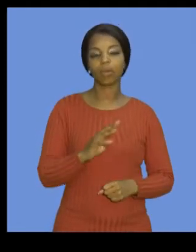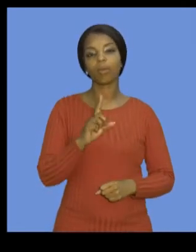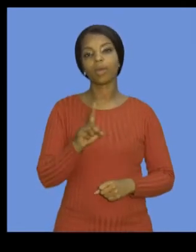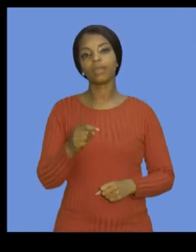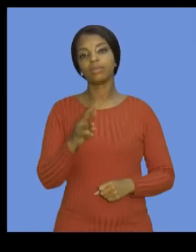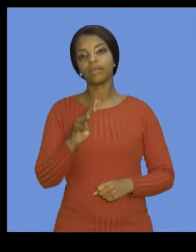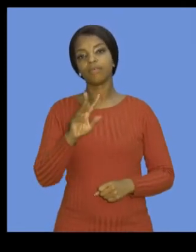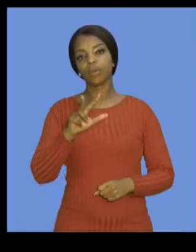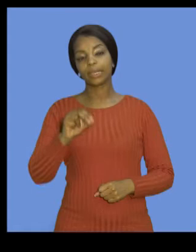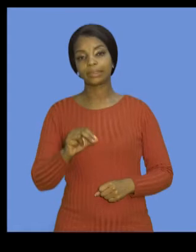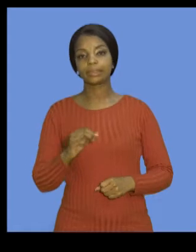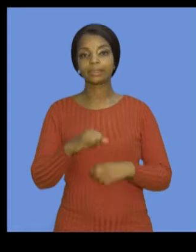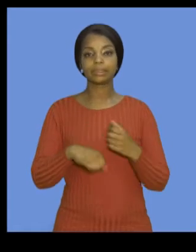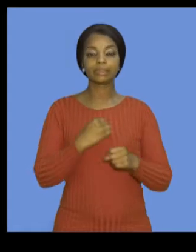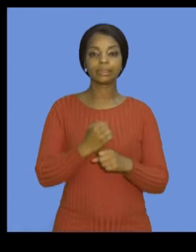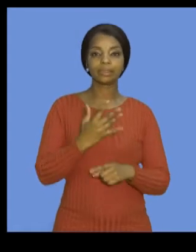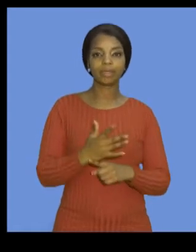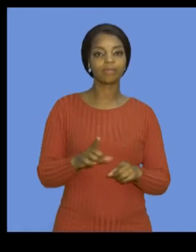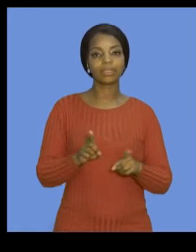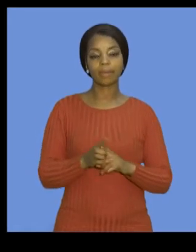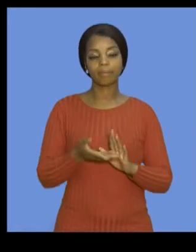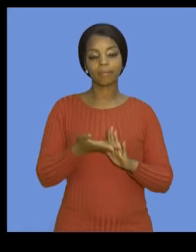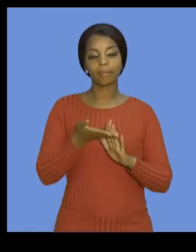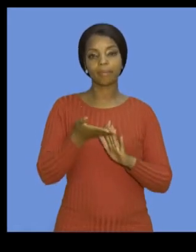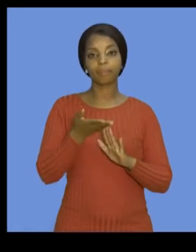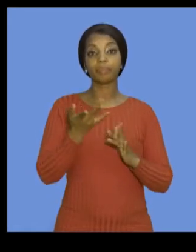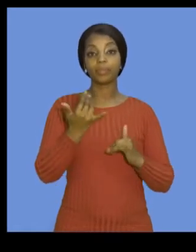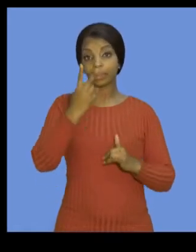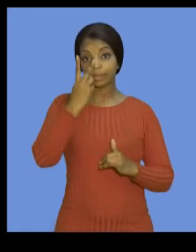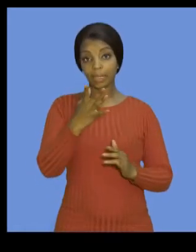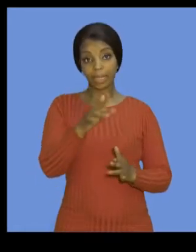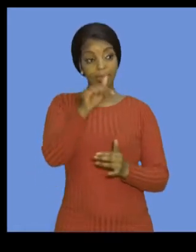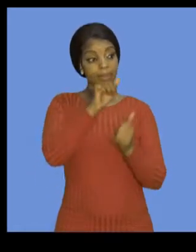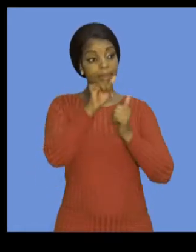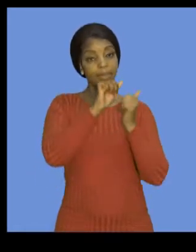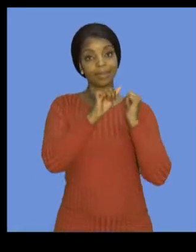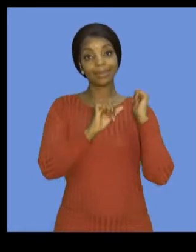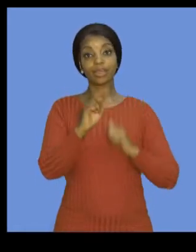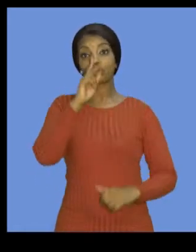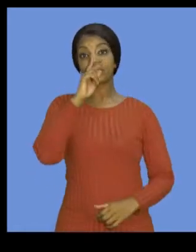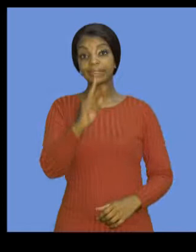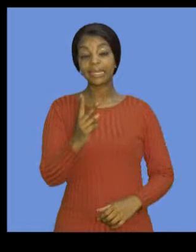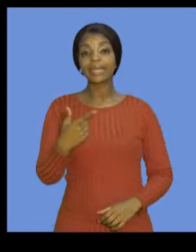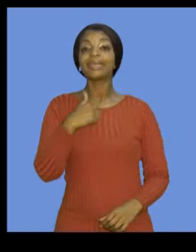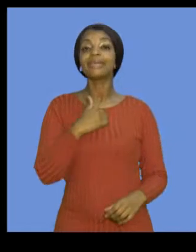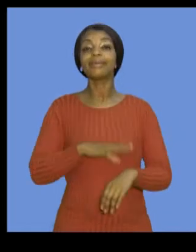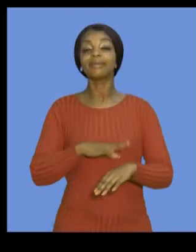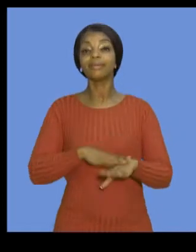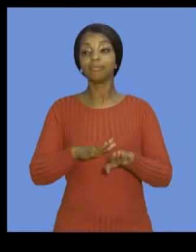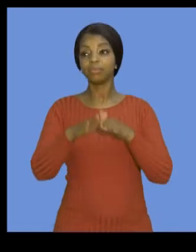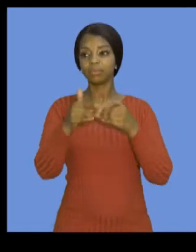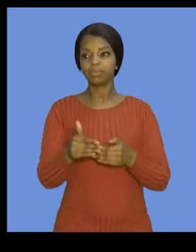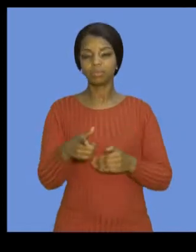add again 120. So if we go back to the previous one, you can see that for the duration of my investment or your